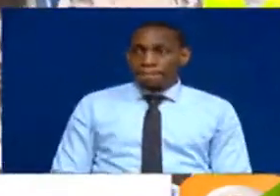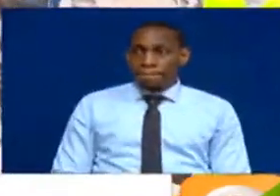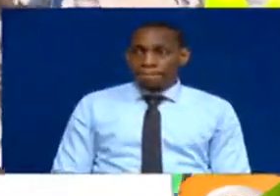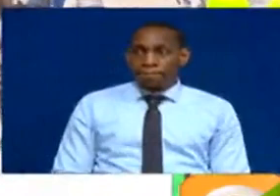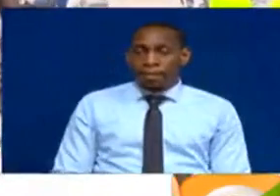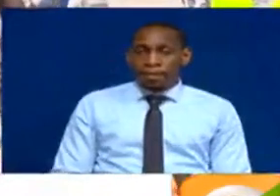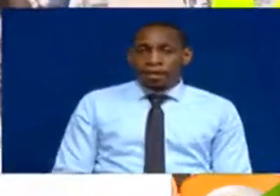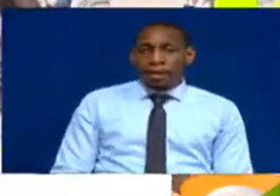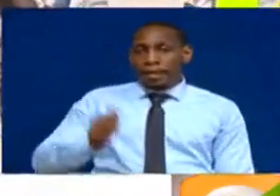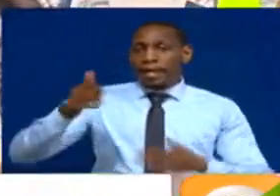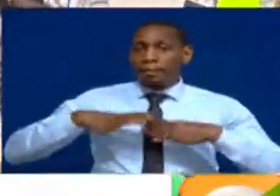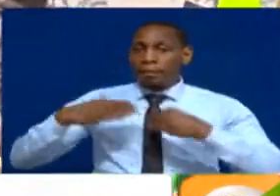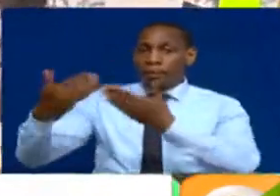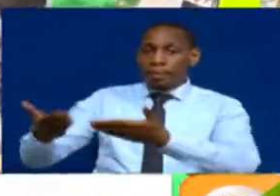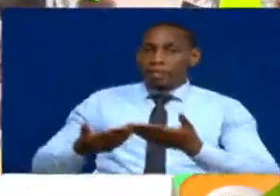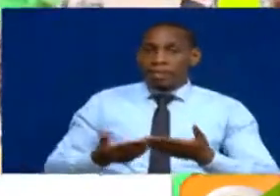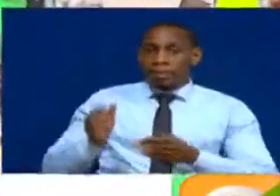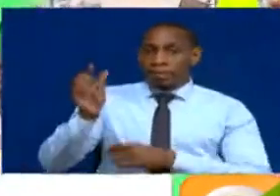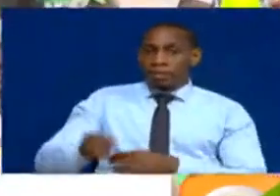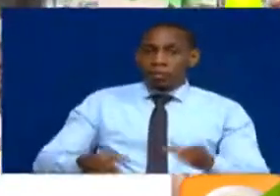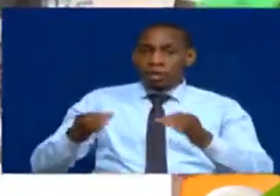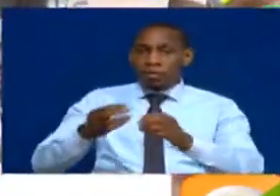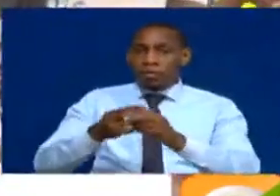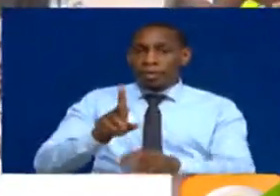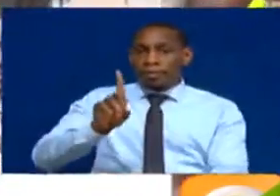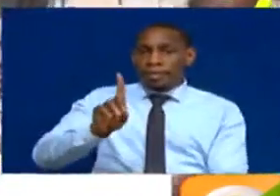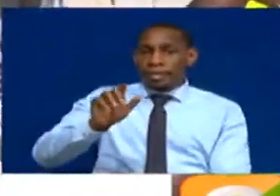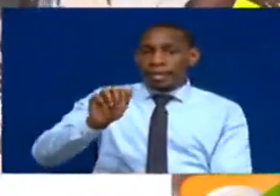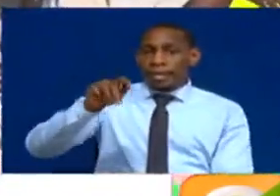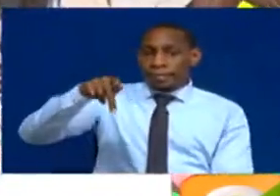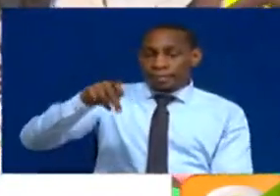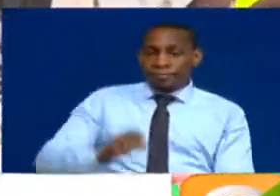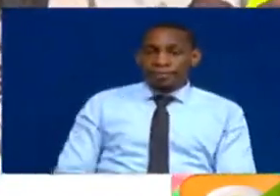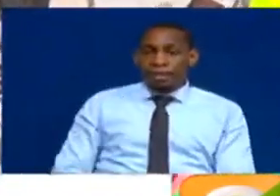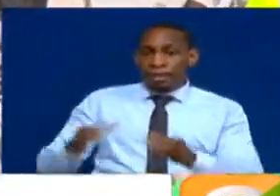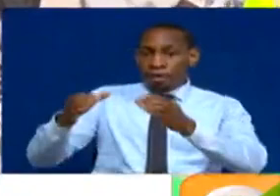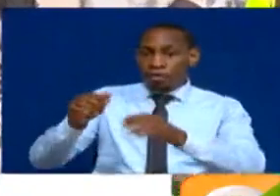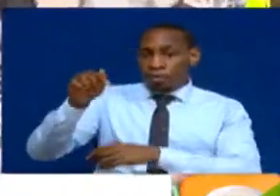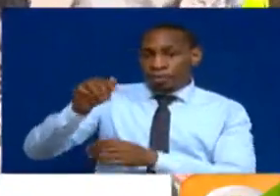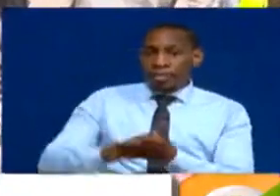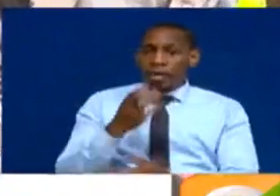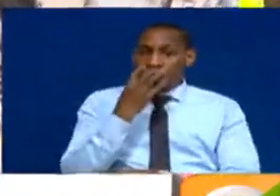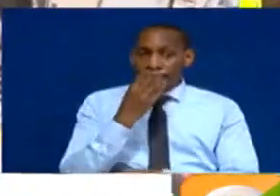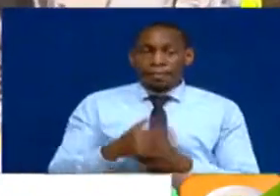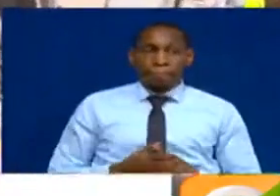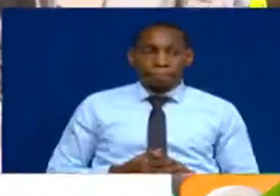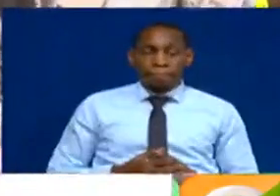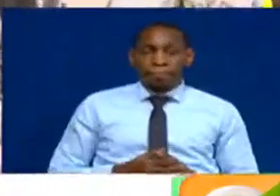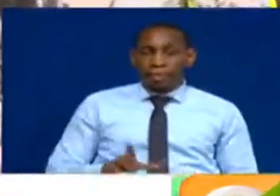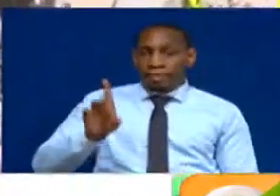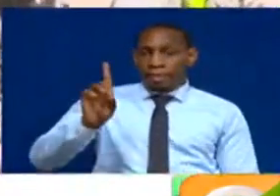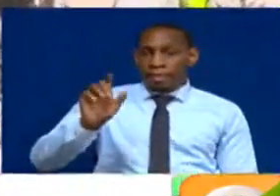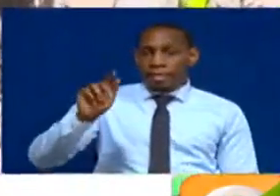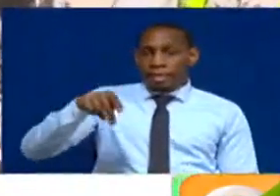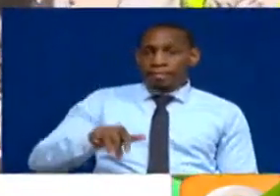watu wametuletea mtu kwa chama kinaitwa DAP. Hiyo chama ni ODM.